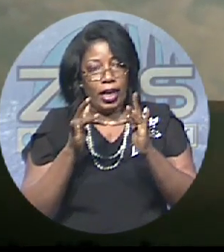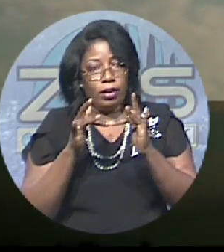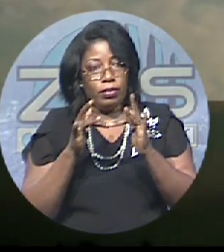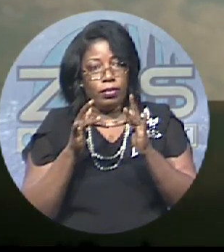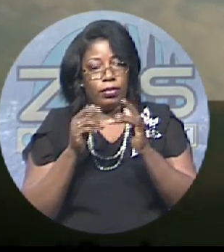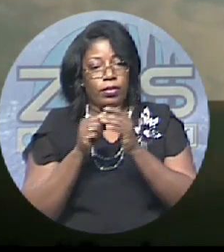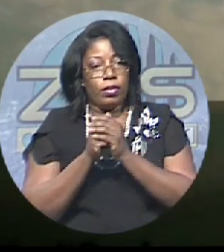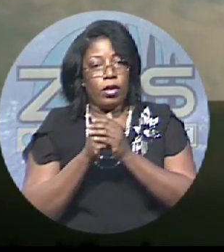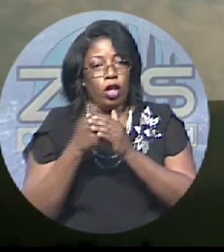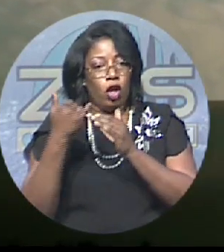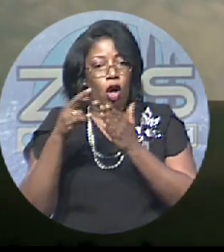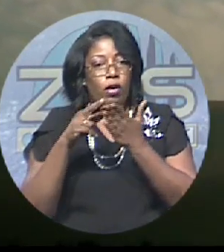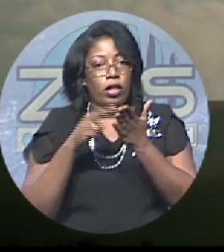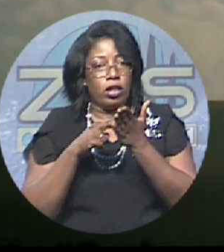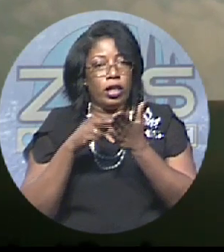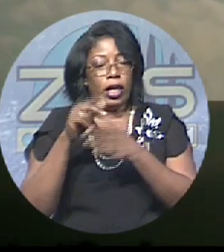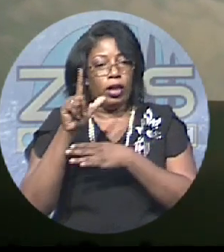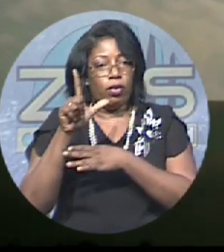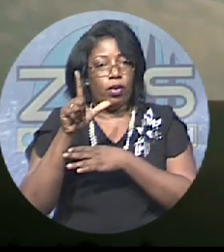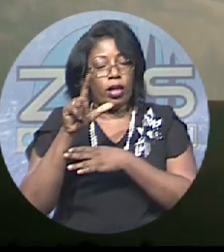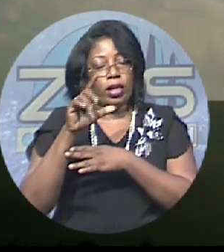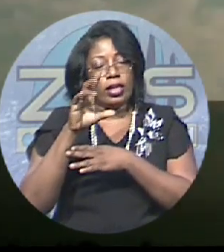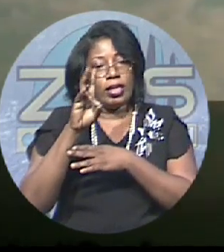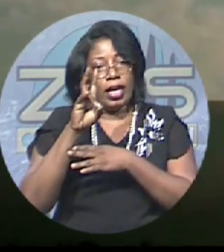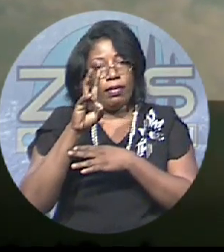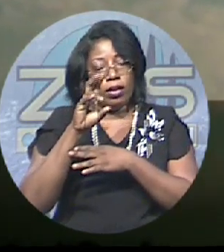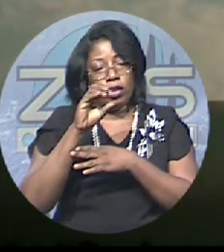reservations department at telephone number